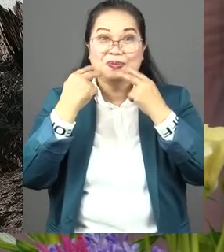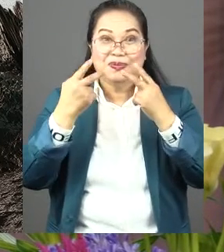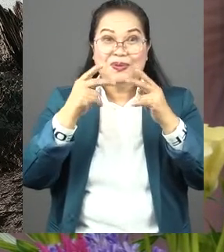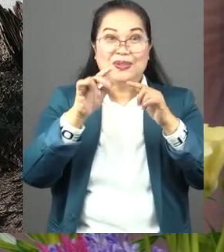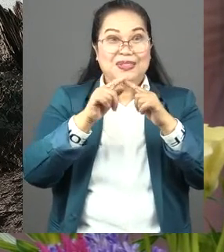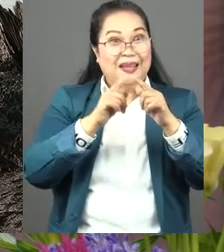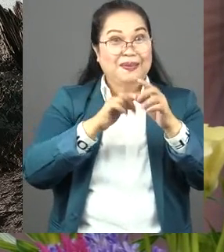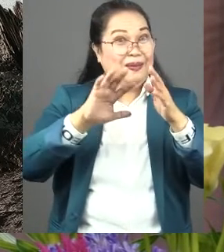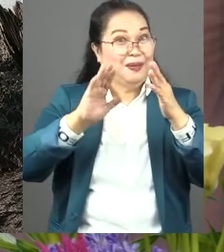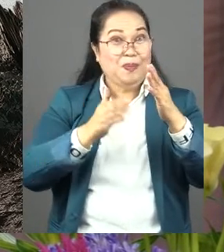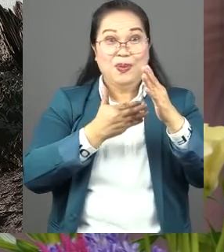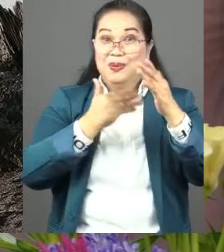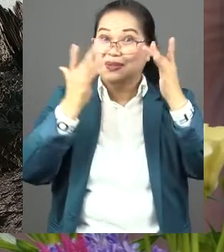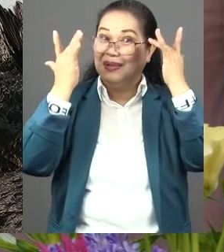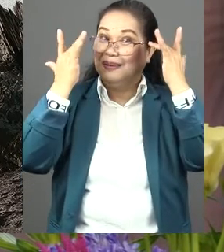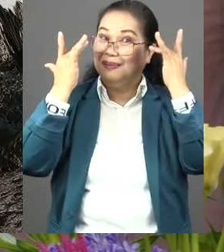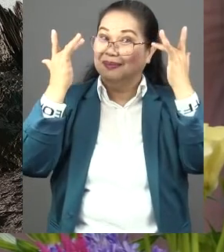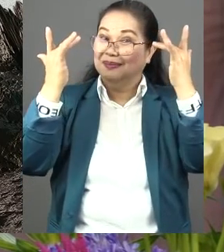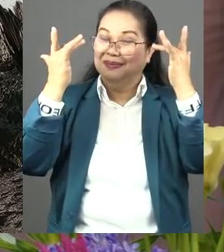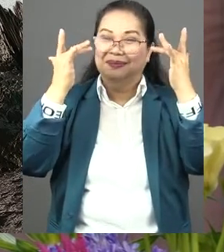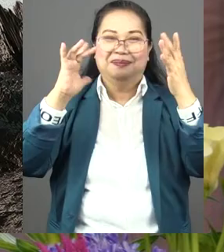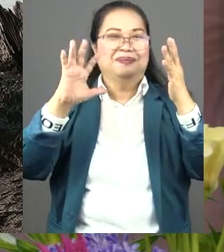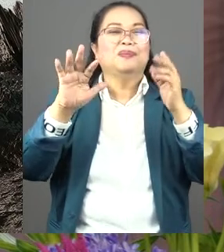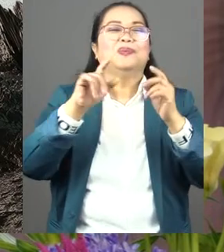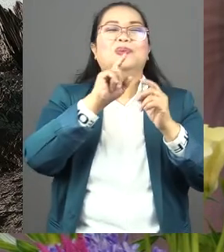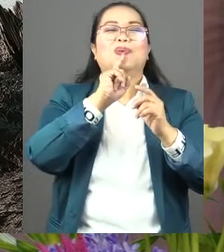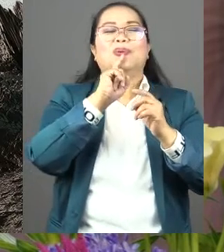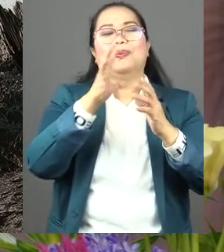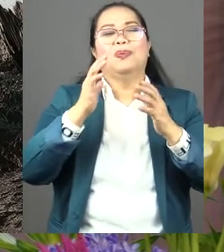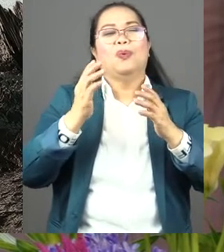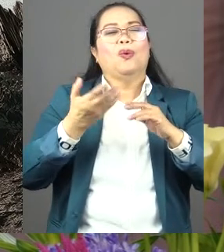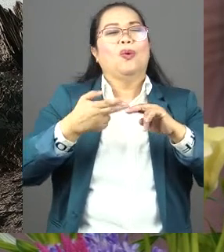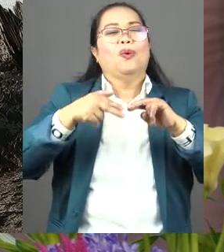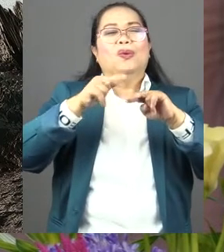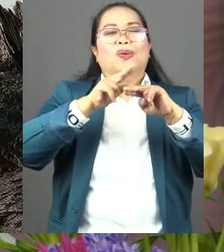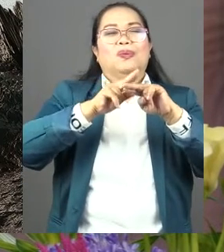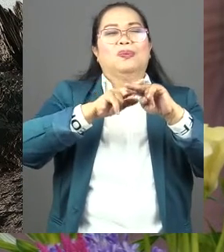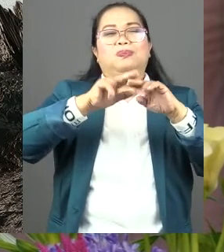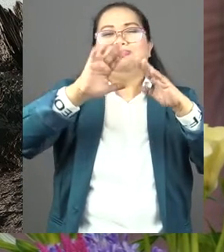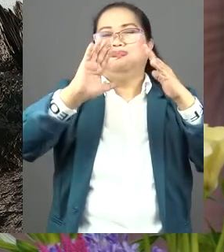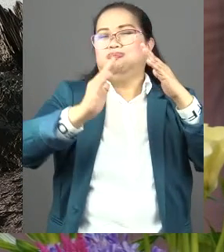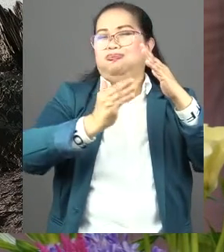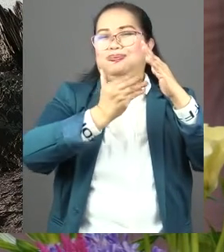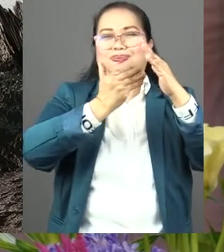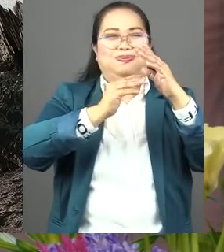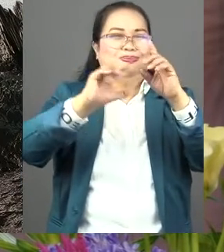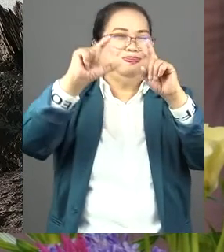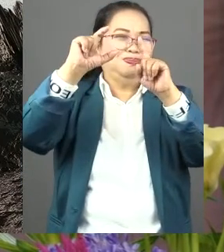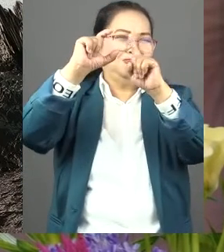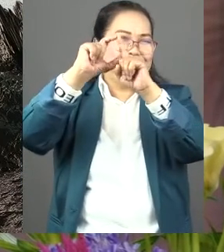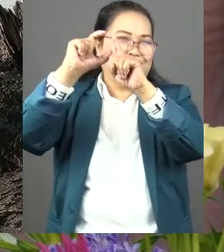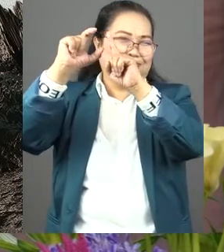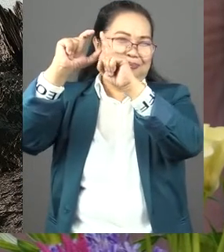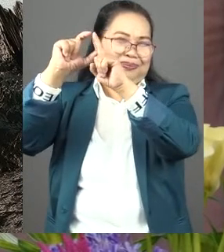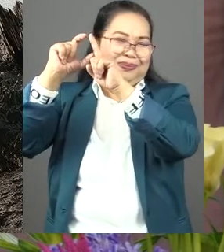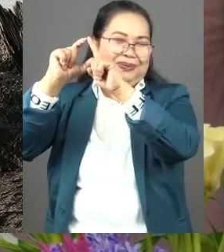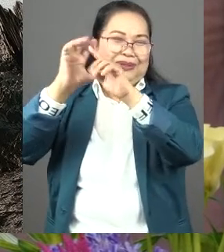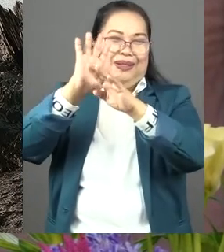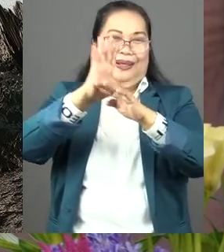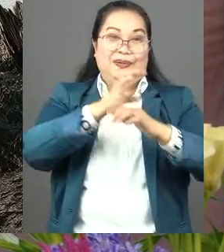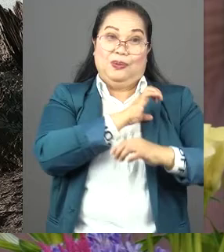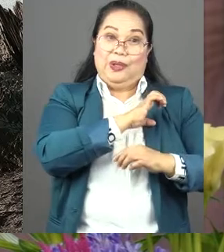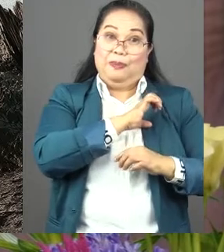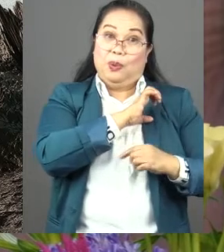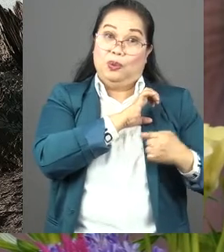the music itself positively intensifies the lyrics and your